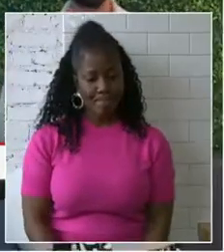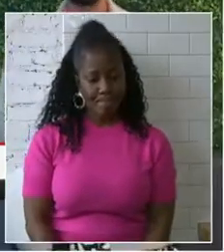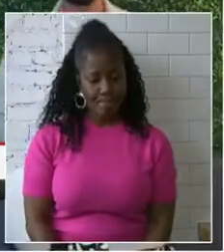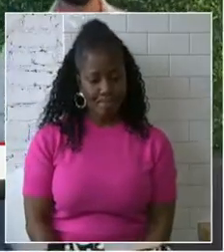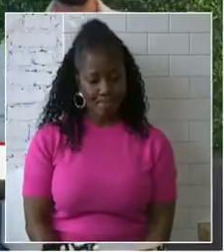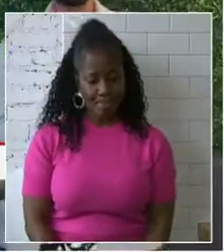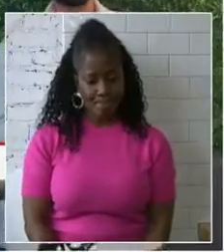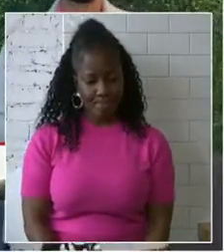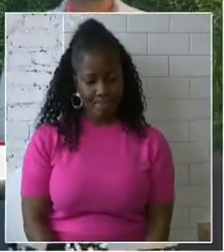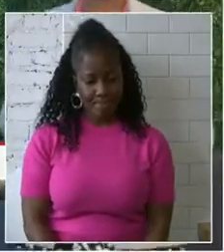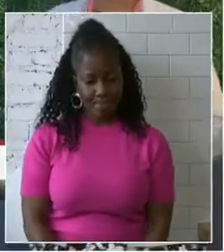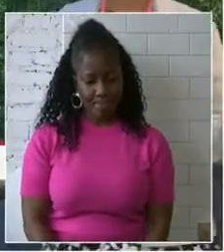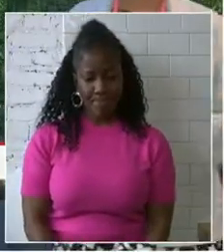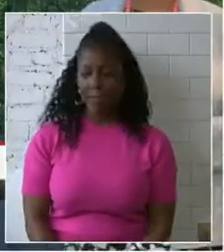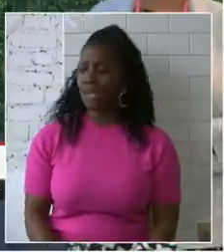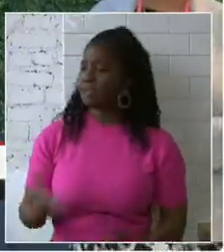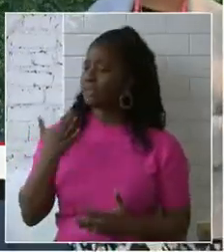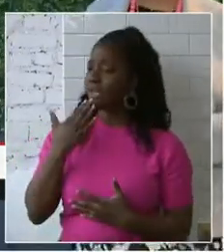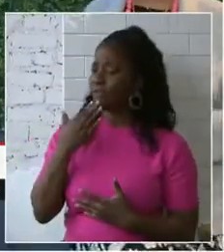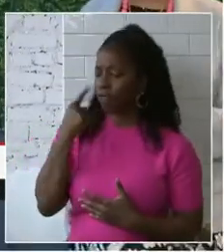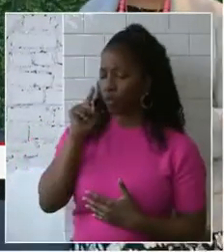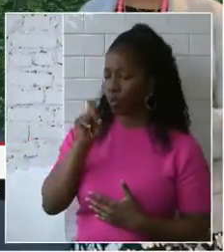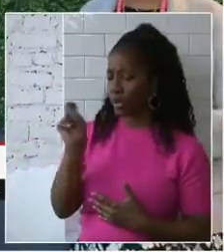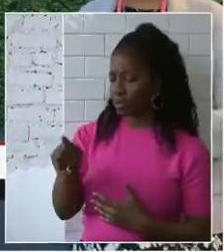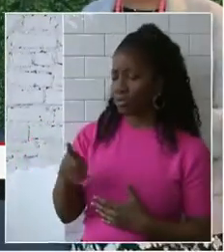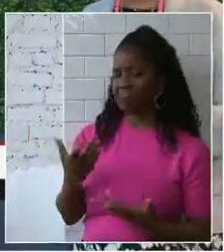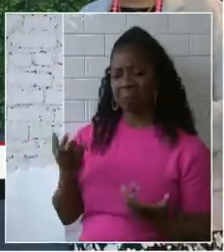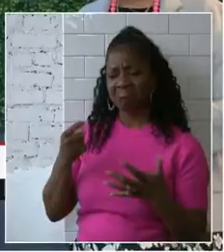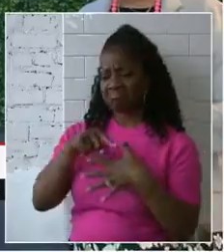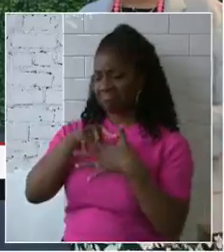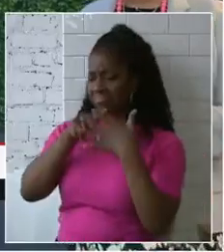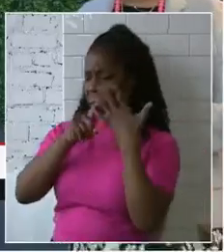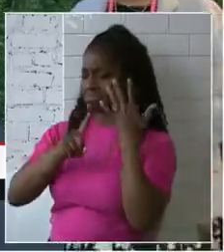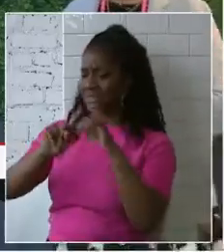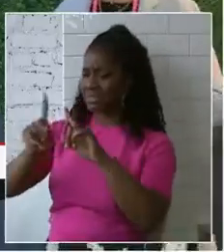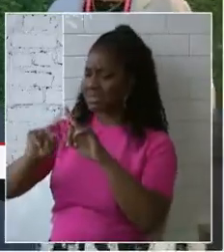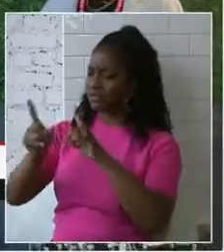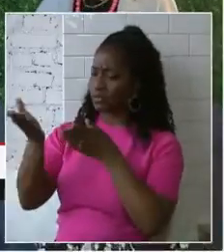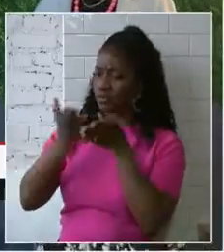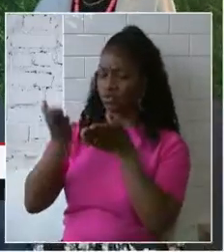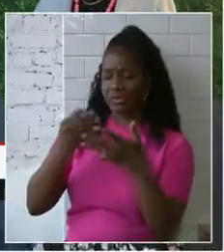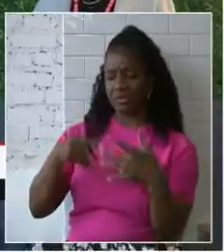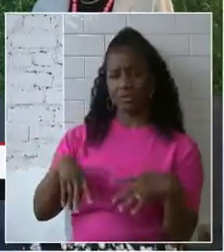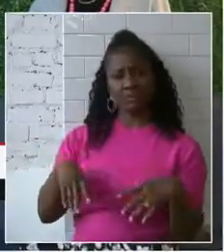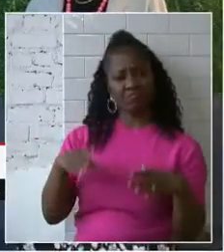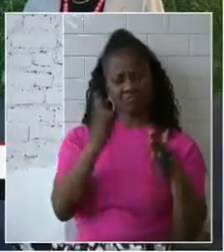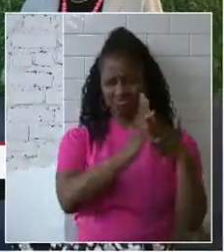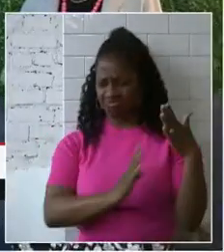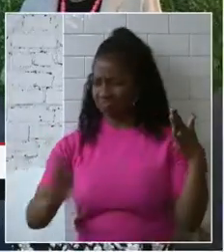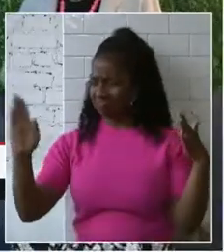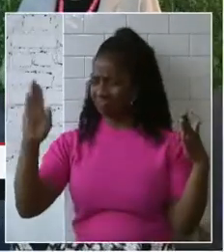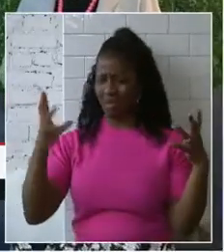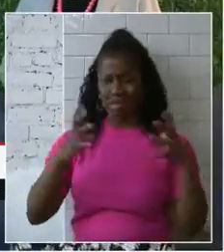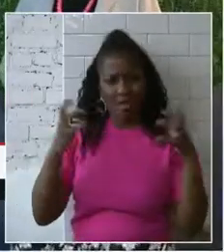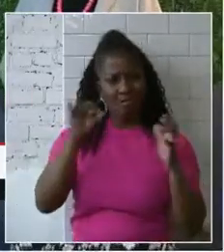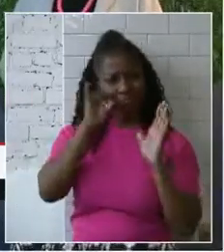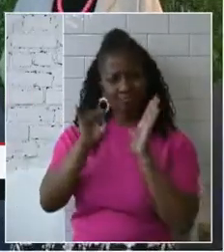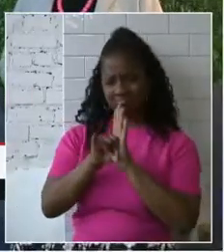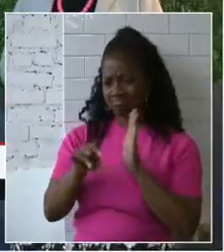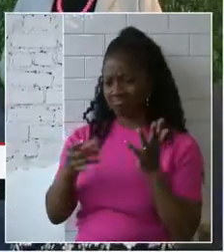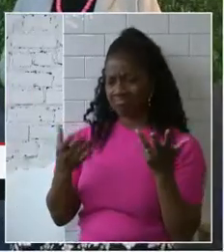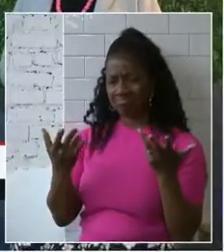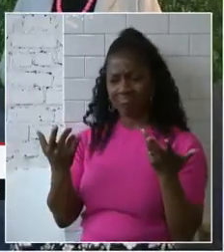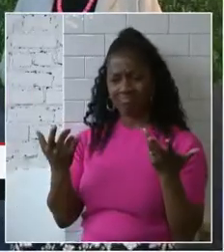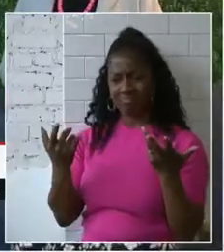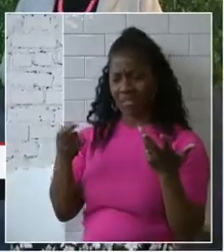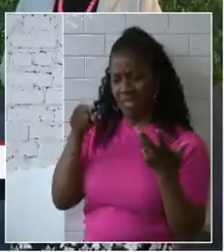So thank you for your question. There's a whole range of services. What we know, the problem analysis identify, the goal